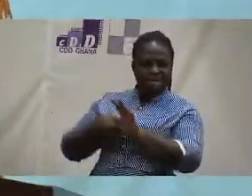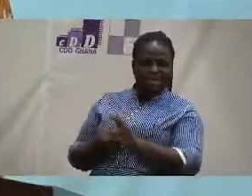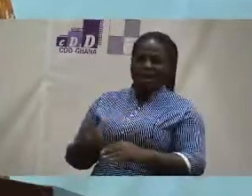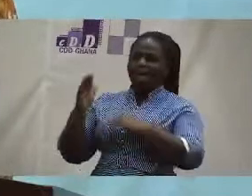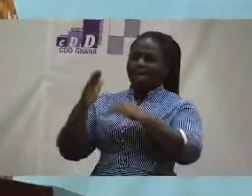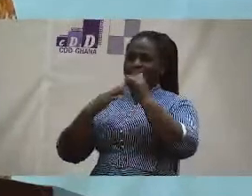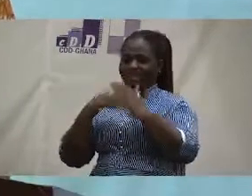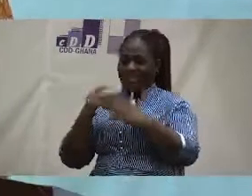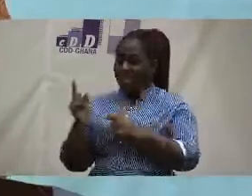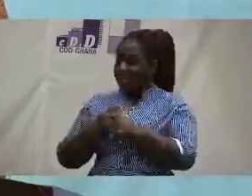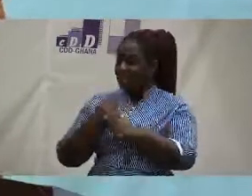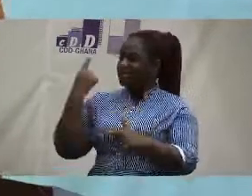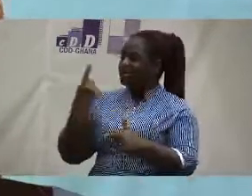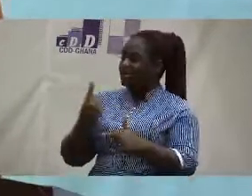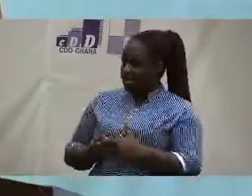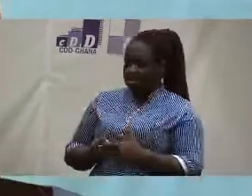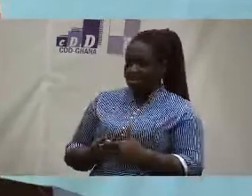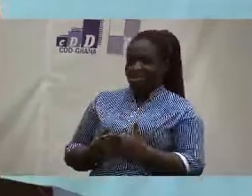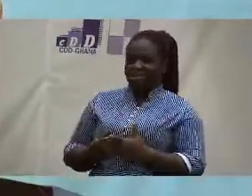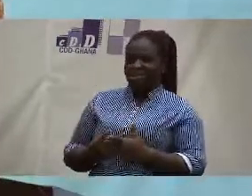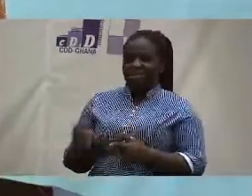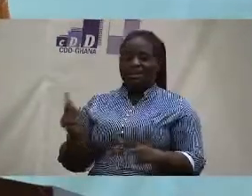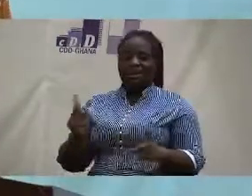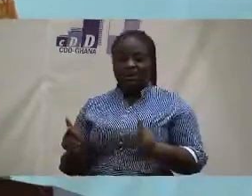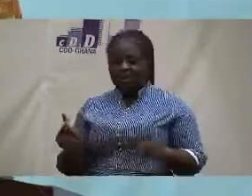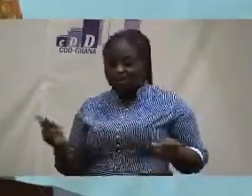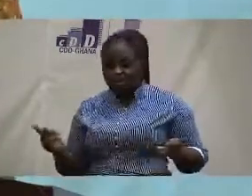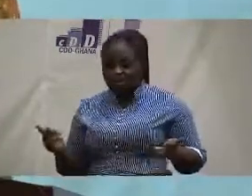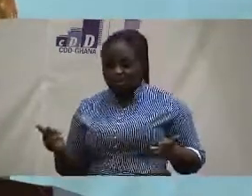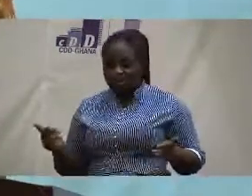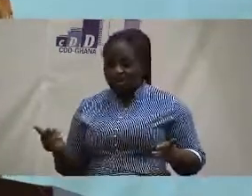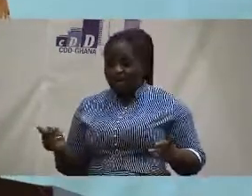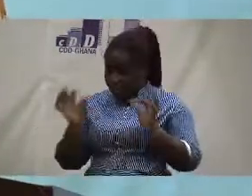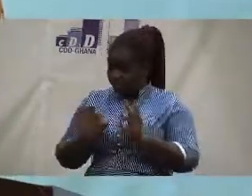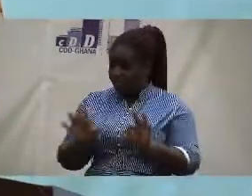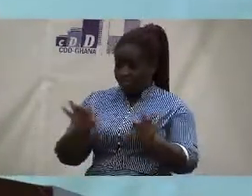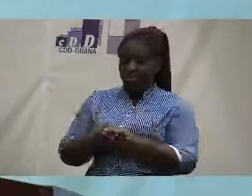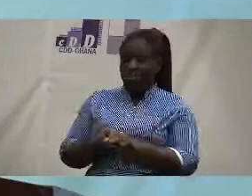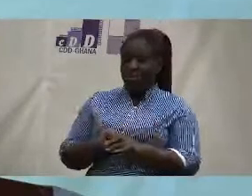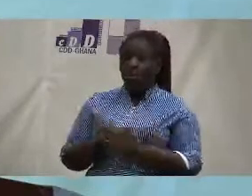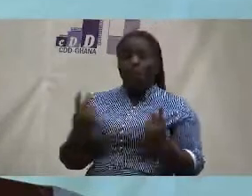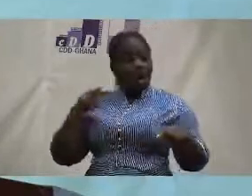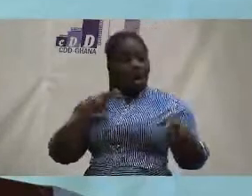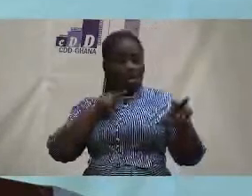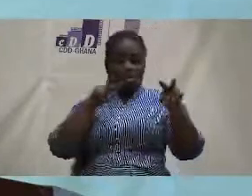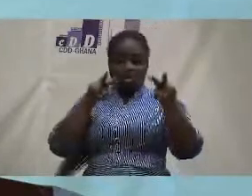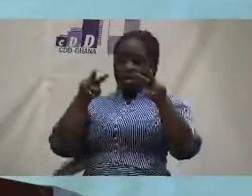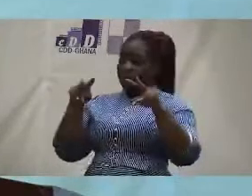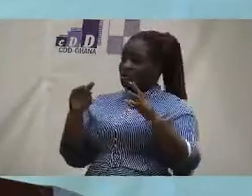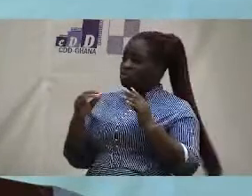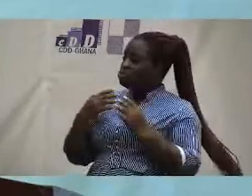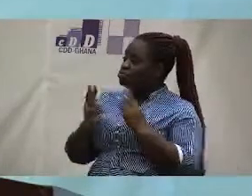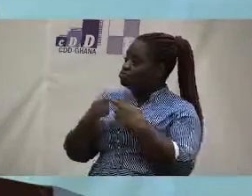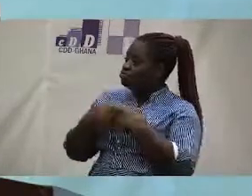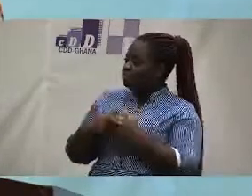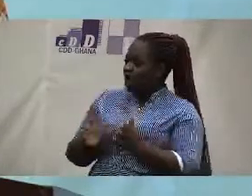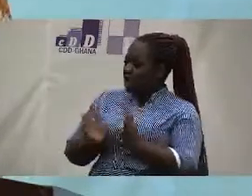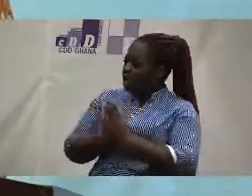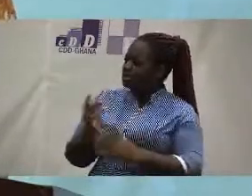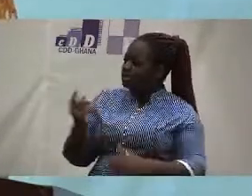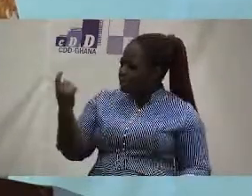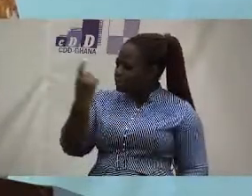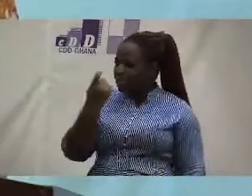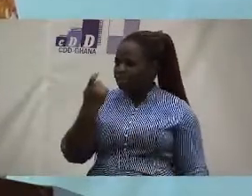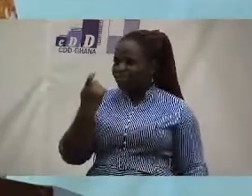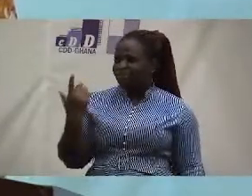upon the next generation of civic actors are quite important. When I look at this room today, I ask myself